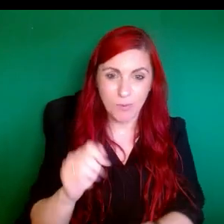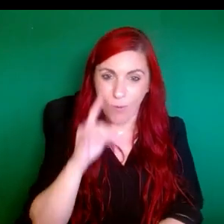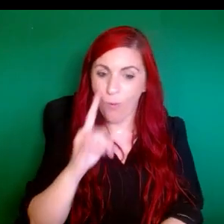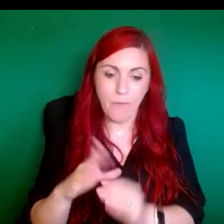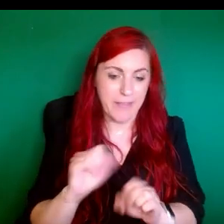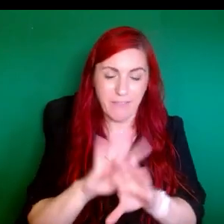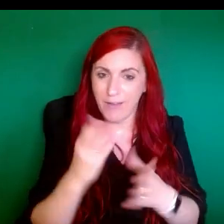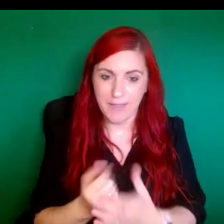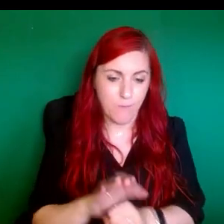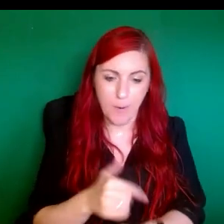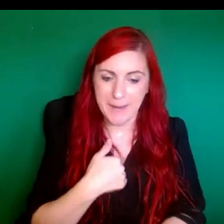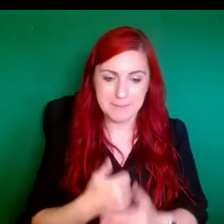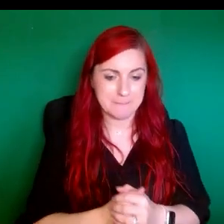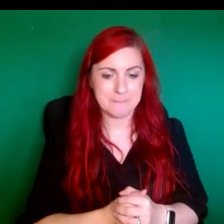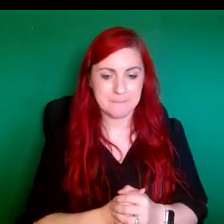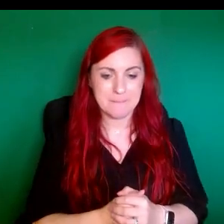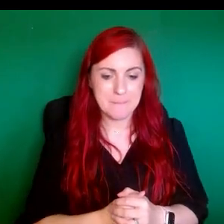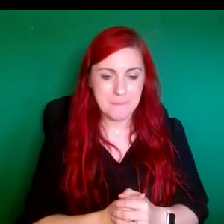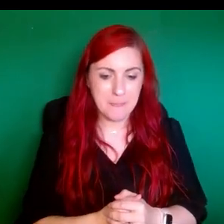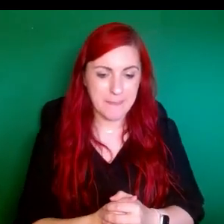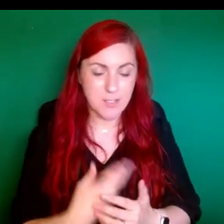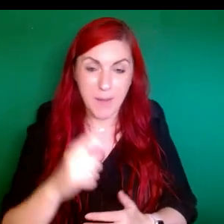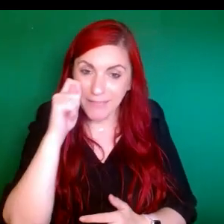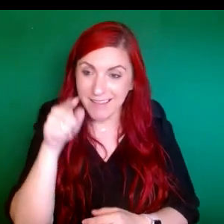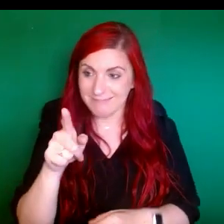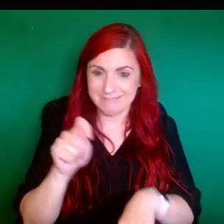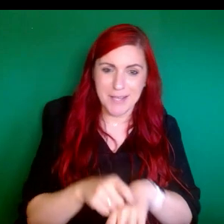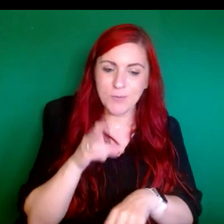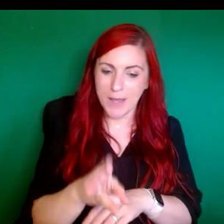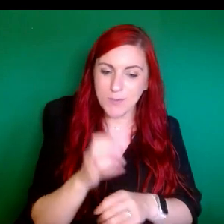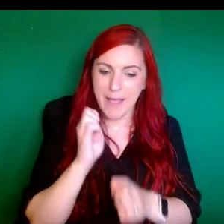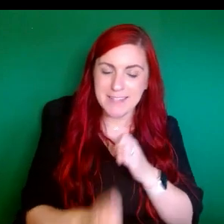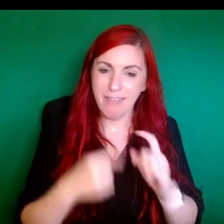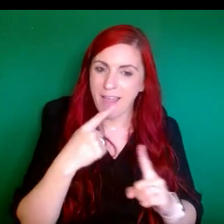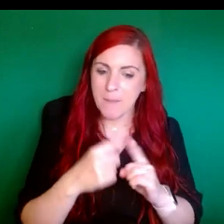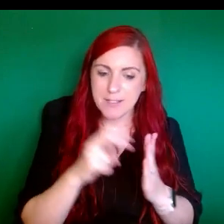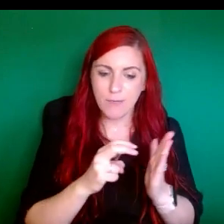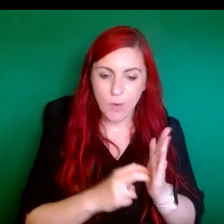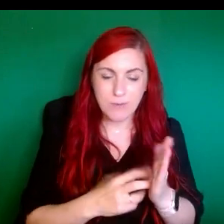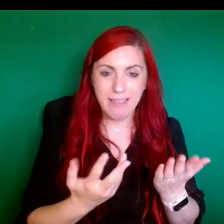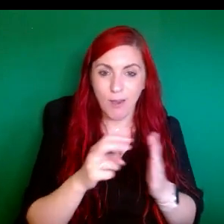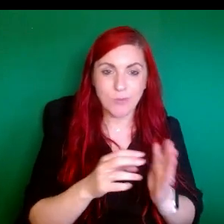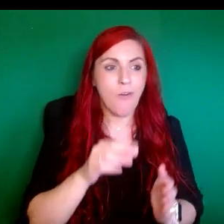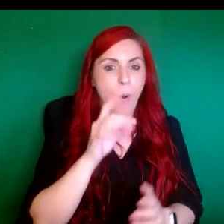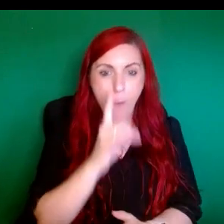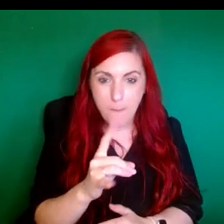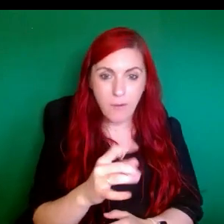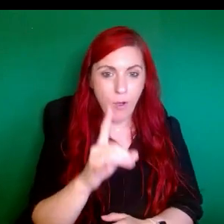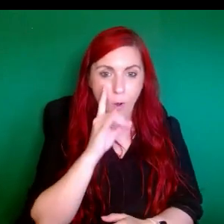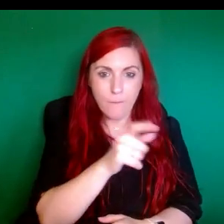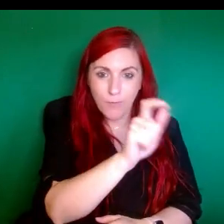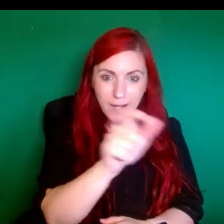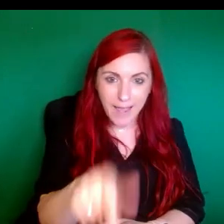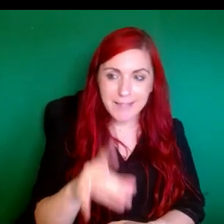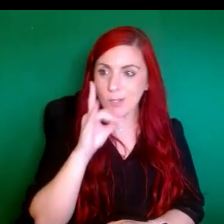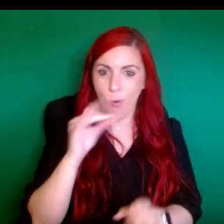is fitting to end on a positive note, a note of hope for our clients and hope for society. Thank you all so